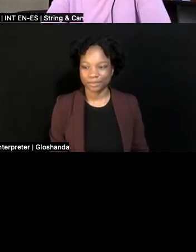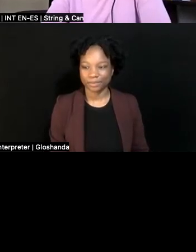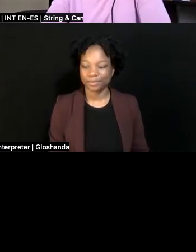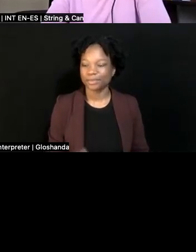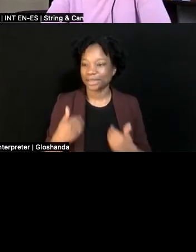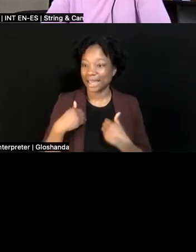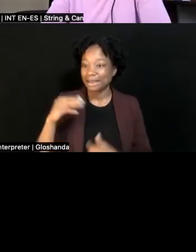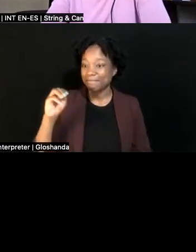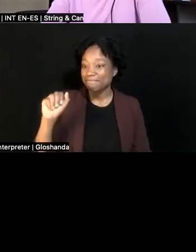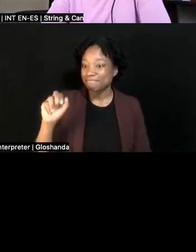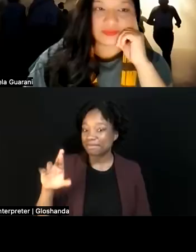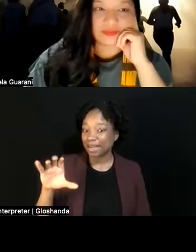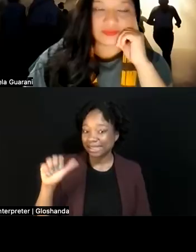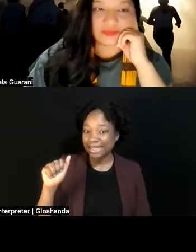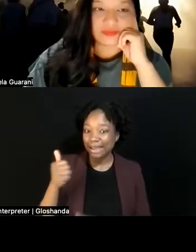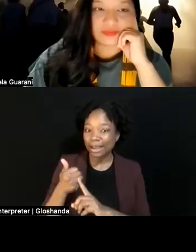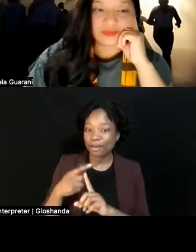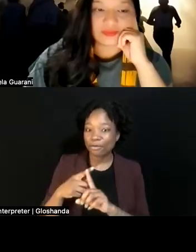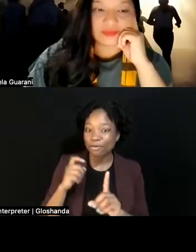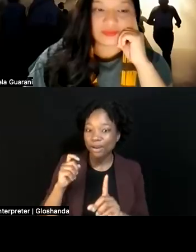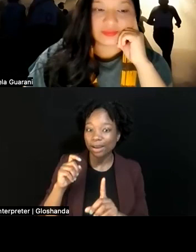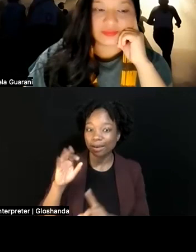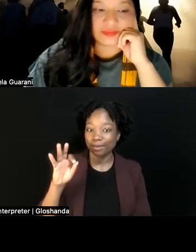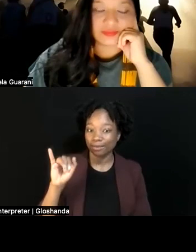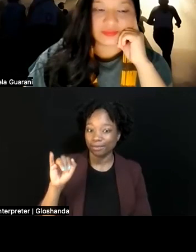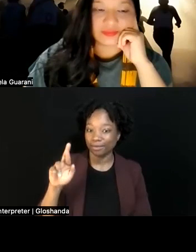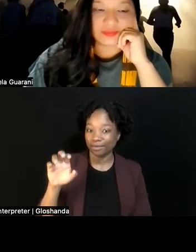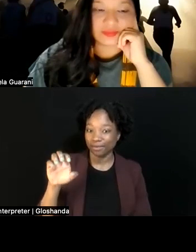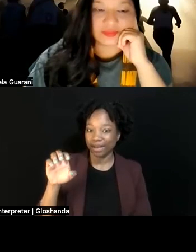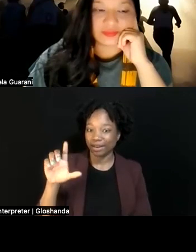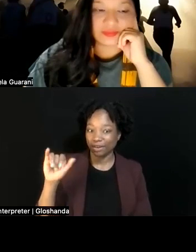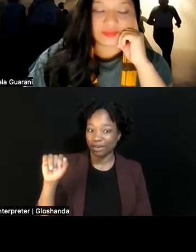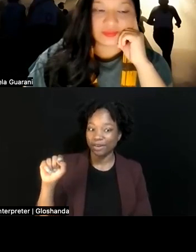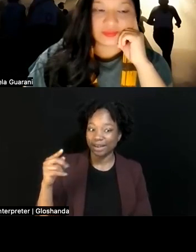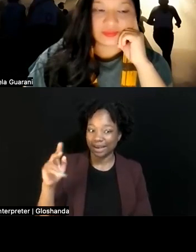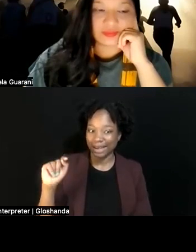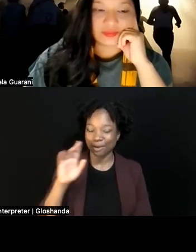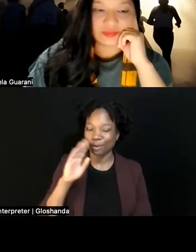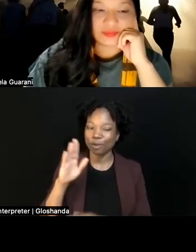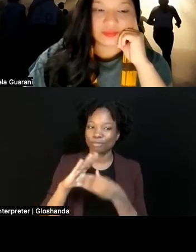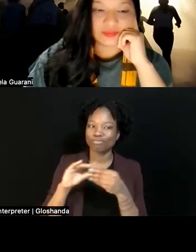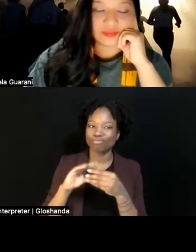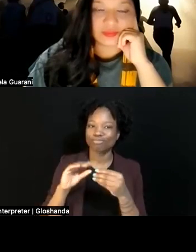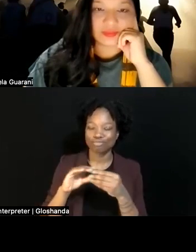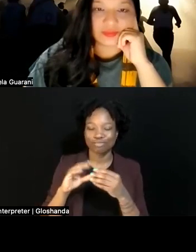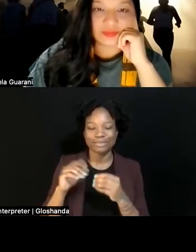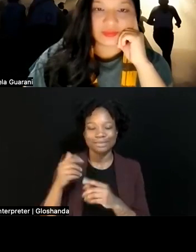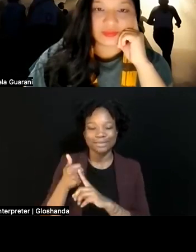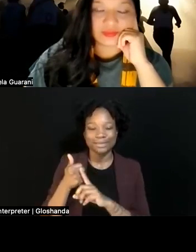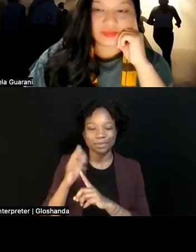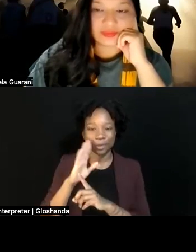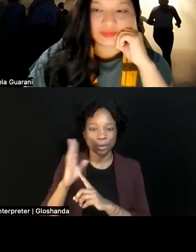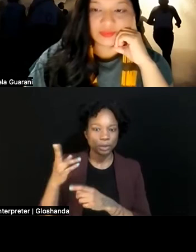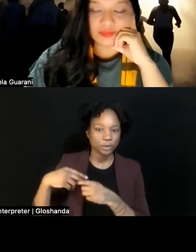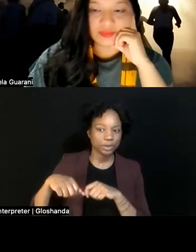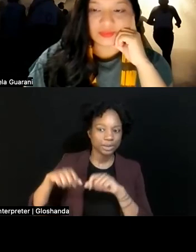who wants to also join the space with us. So while María is joining, I'm sorry we didn't get time to